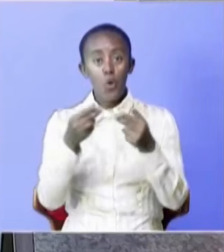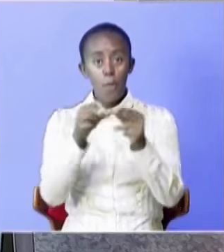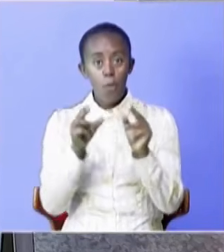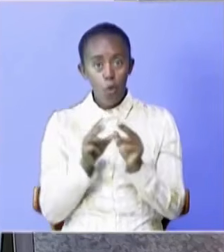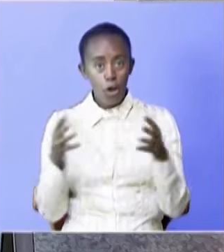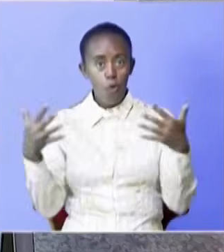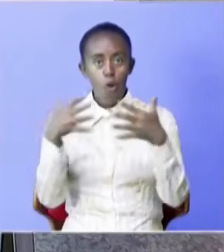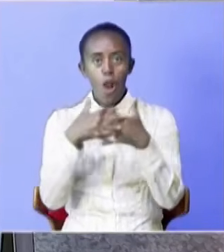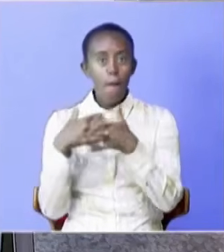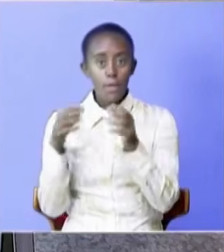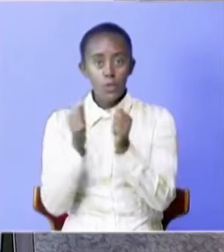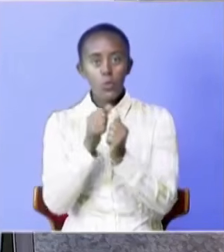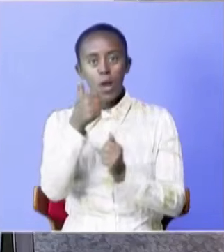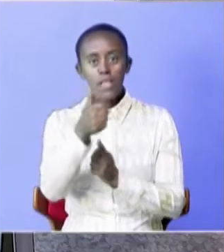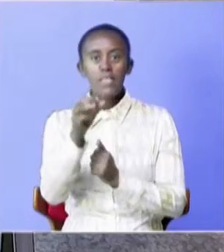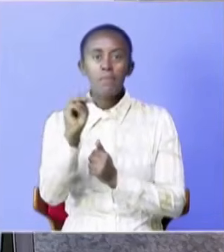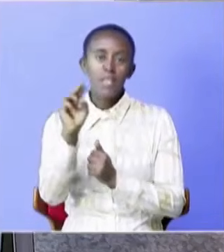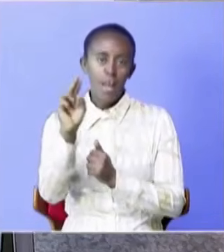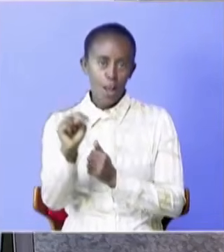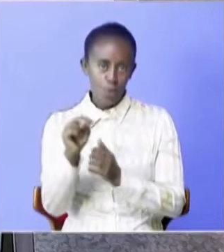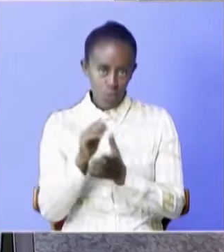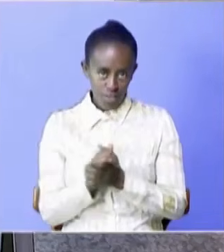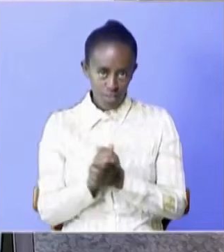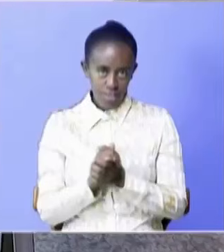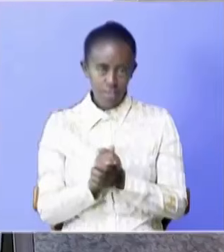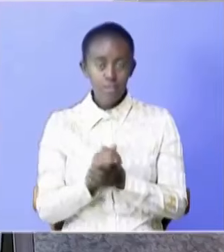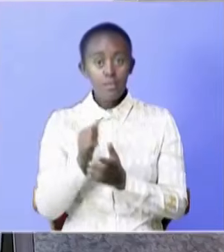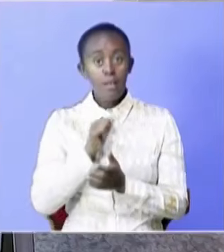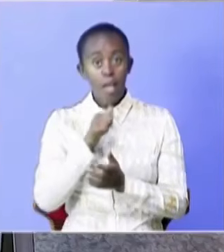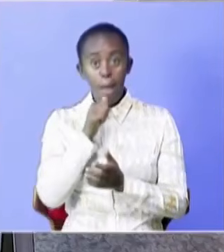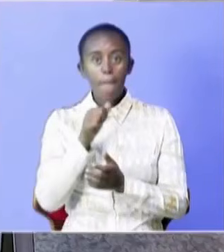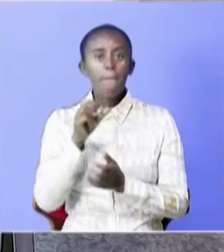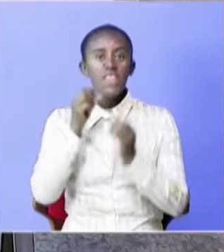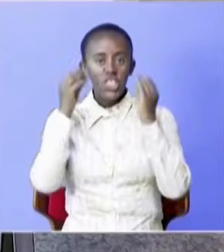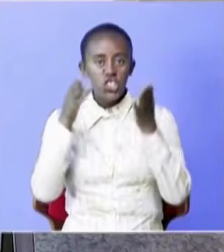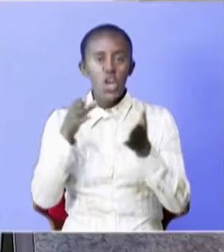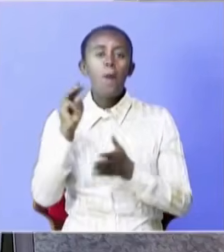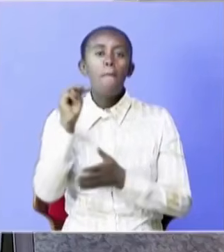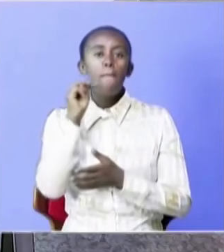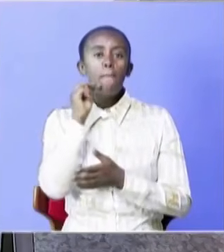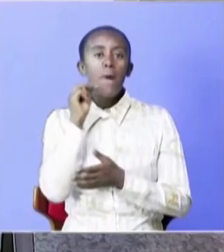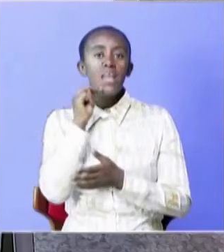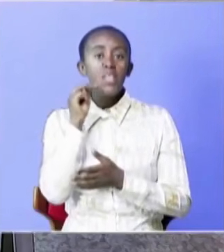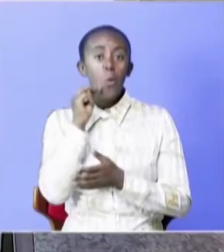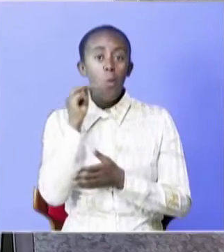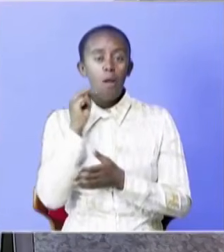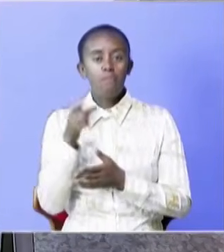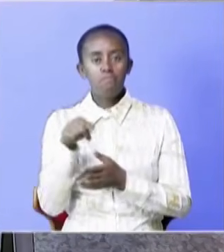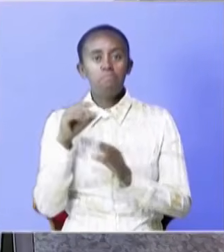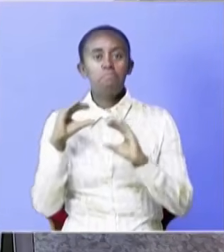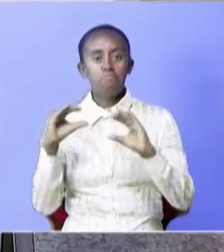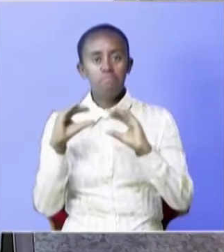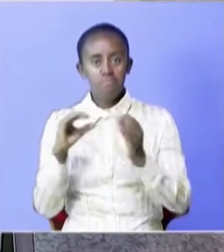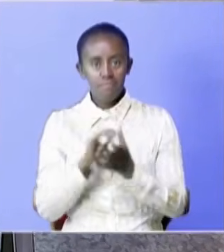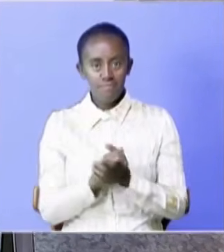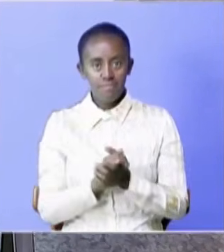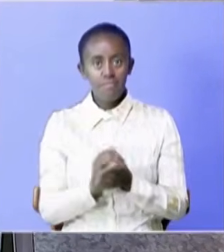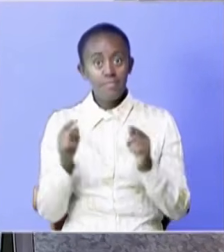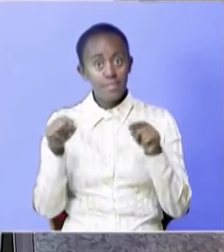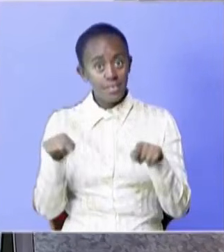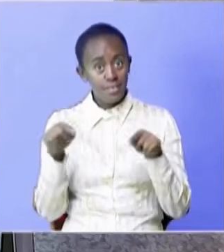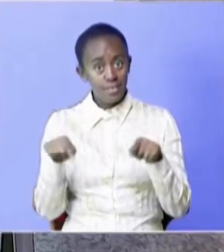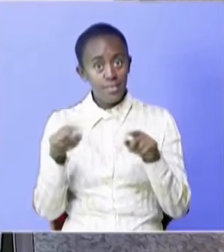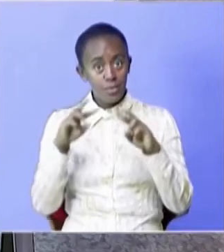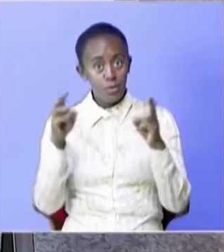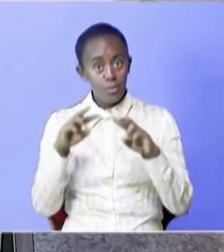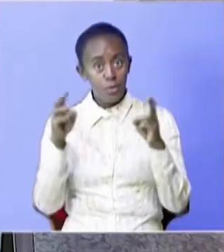in collaboration with Addis Media Network. I am Teacher Mastawal teaching you this class. Today's topic